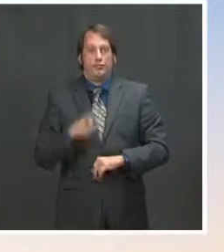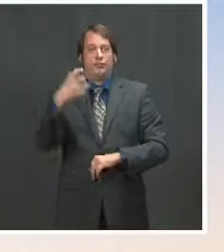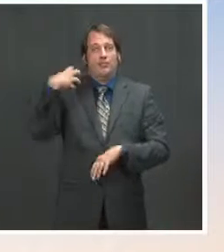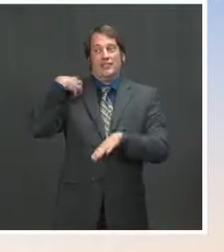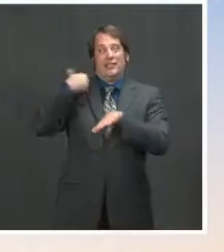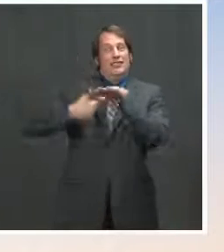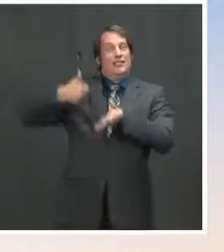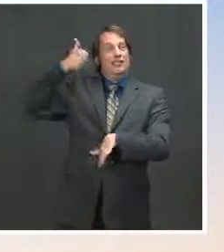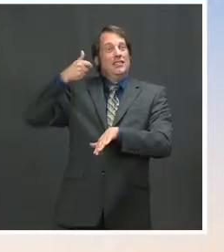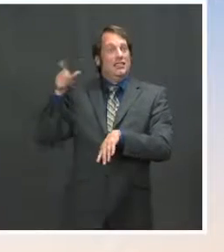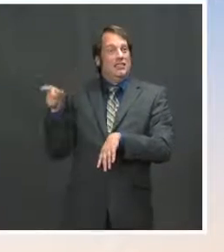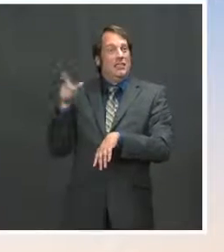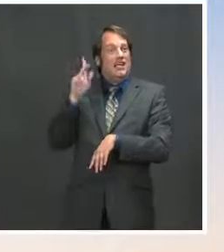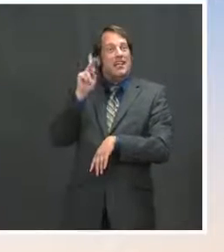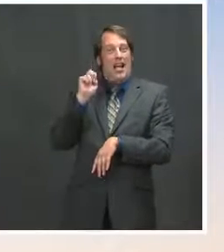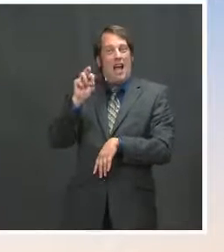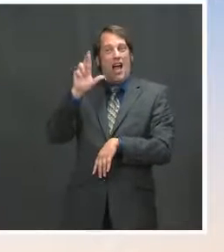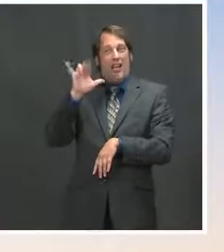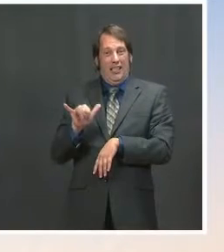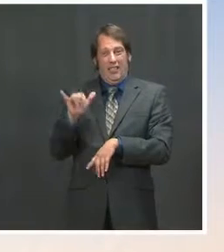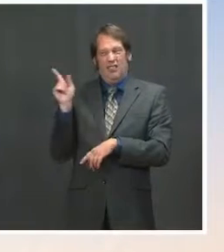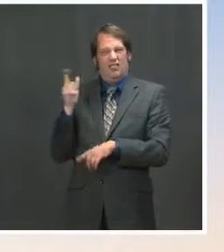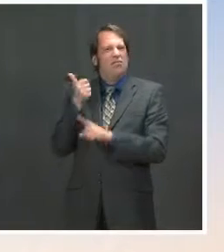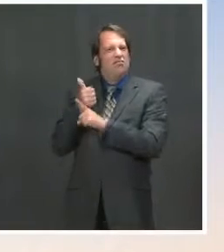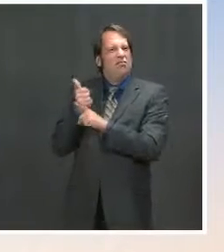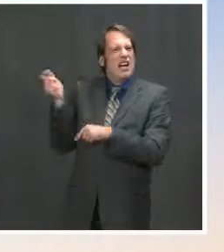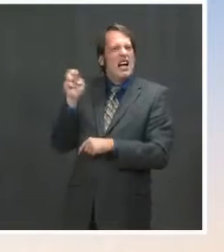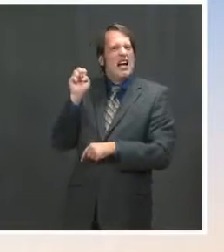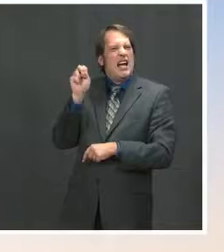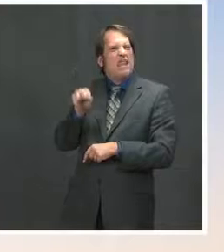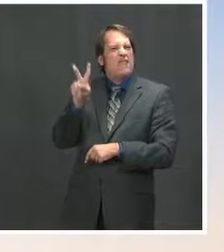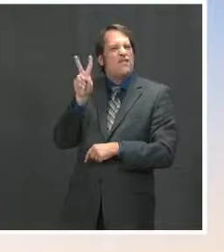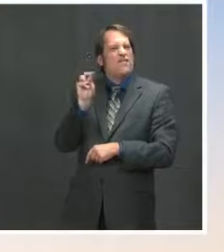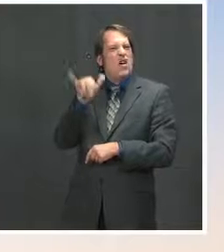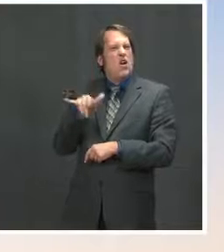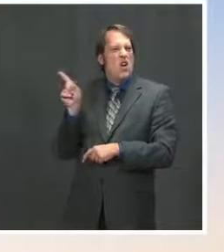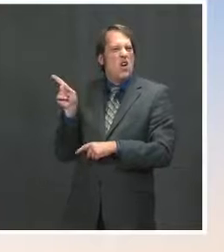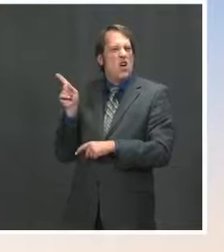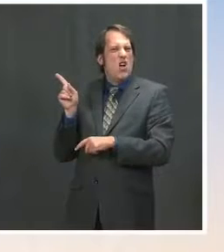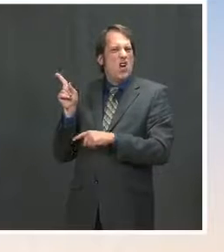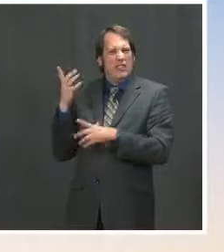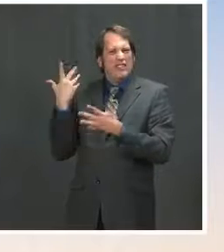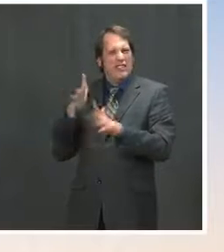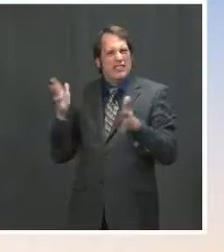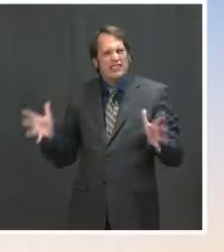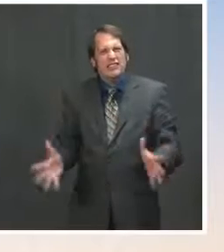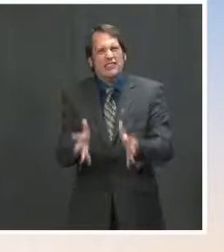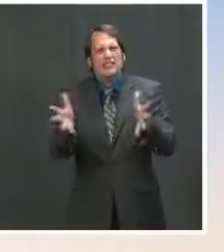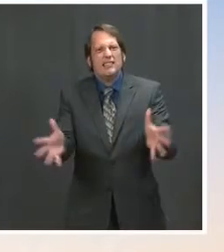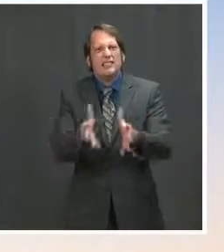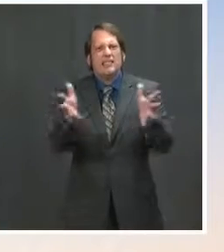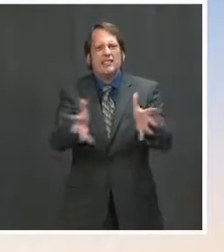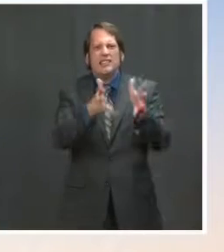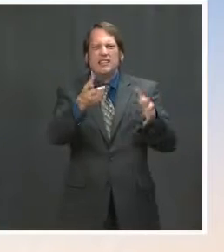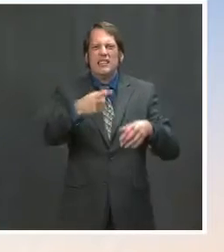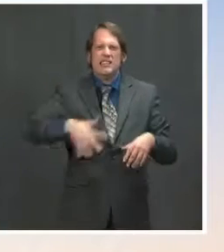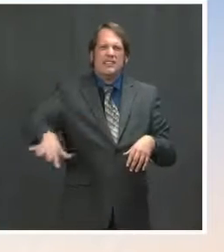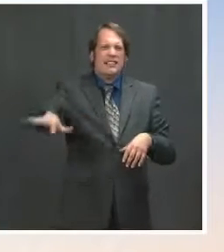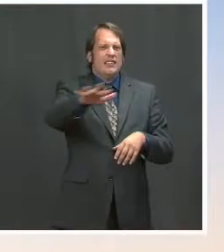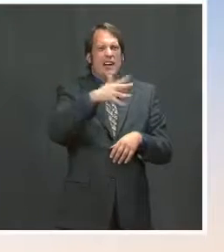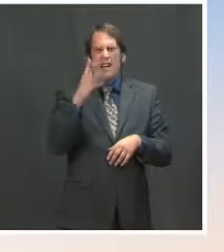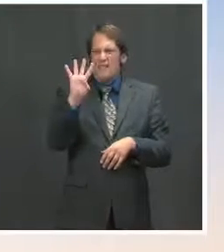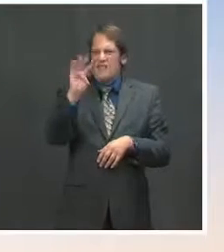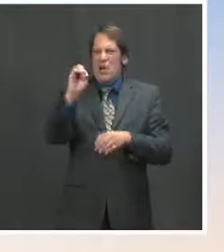the president himself. There were 40 global leaders invited. This is our first summit of this kind, and obviously a number of them will